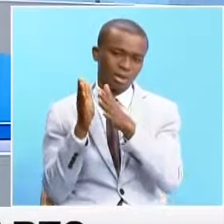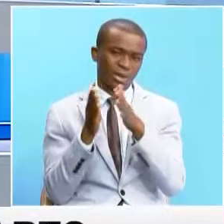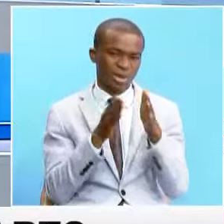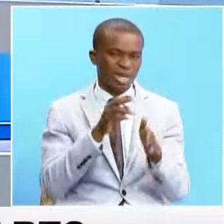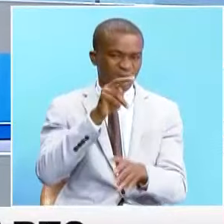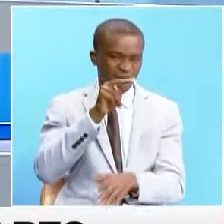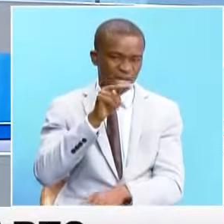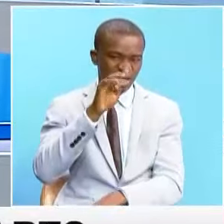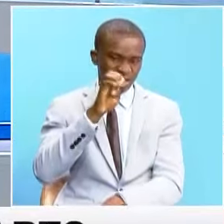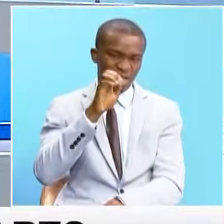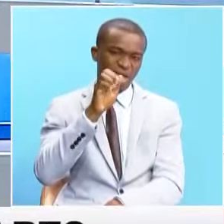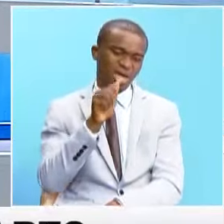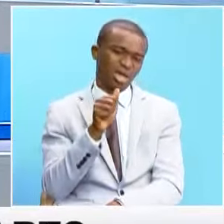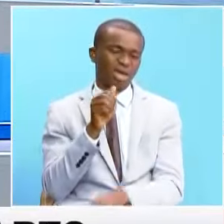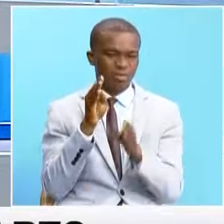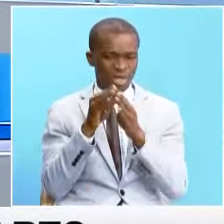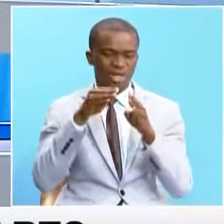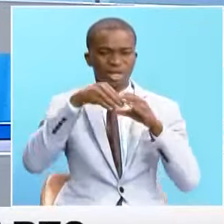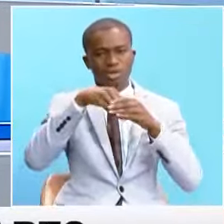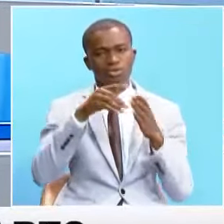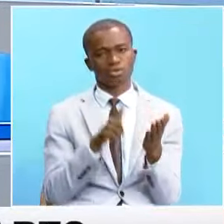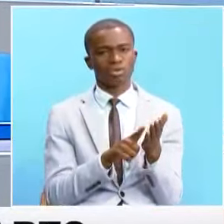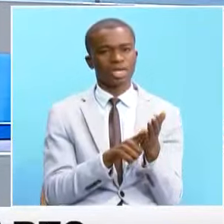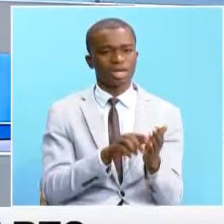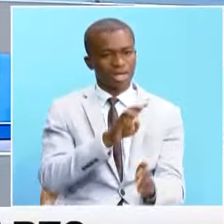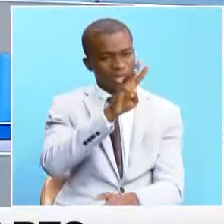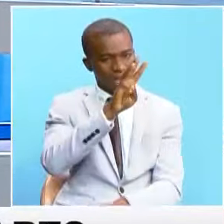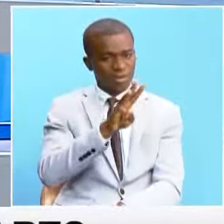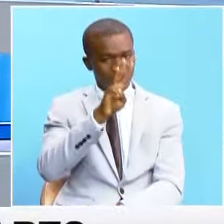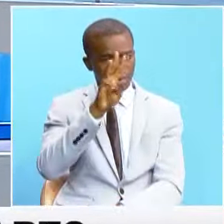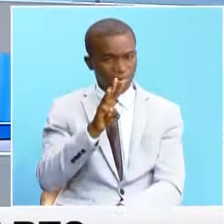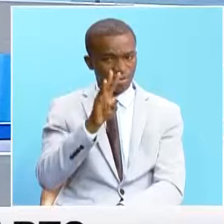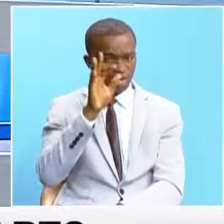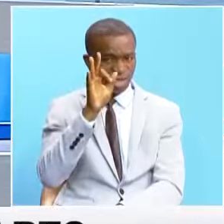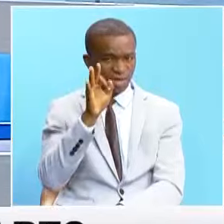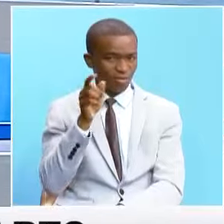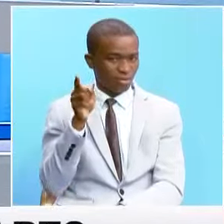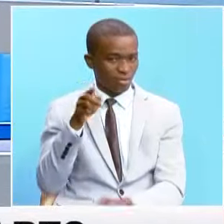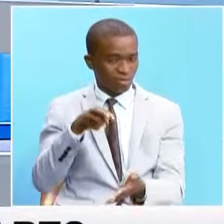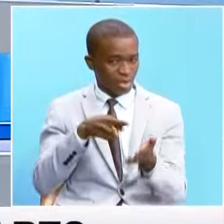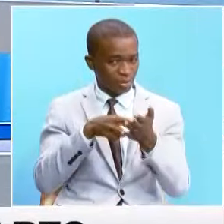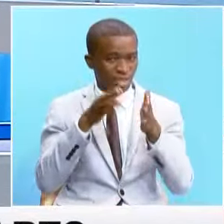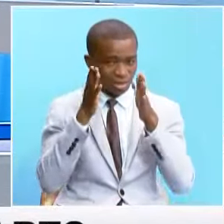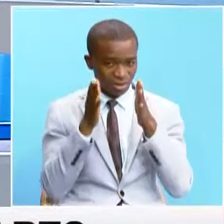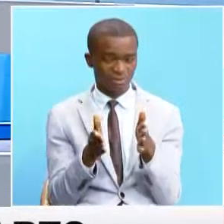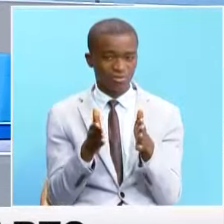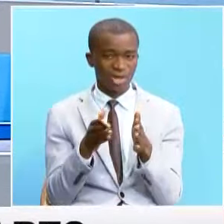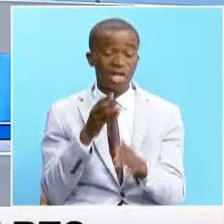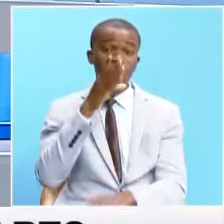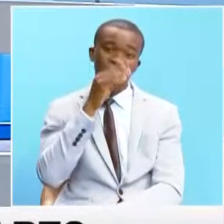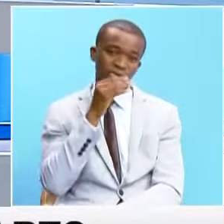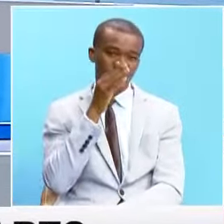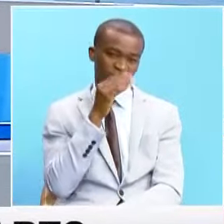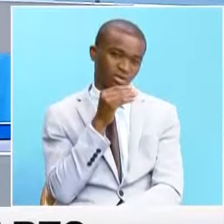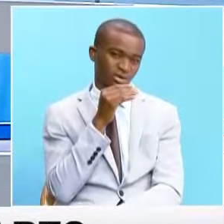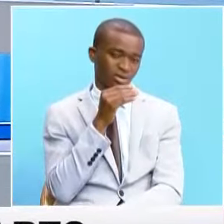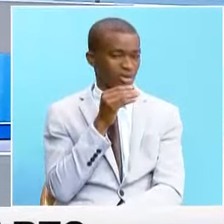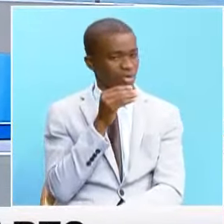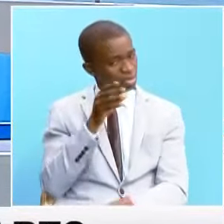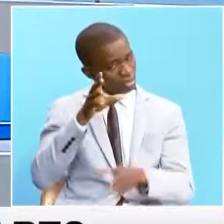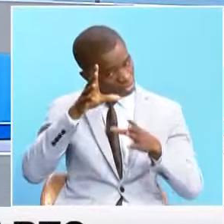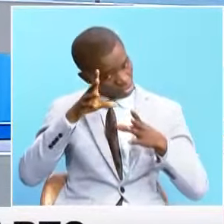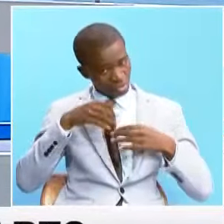held in Lusaka. Meanwhile, WWF and TNC representative Moses Nyirenda says following the adoption